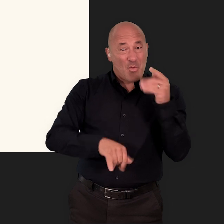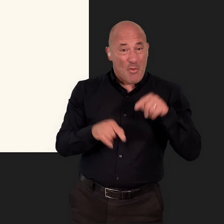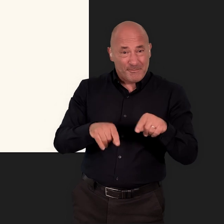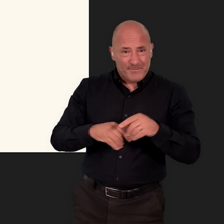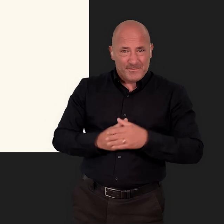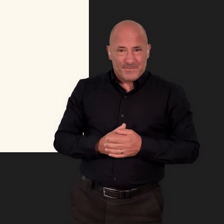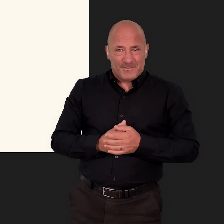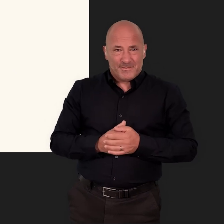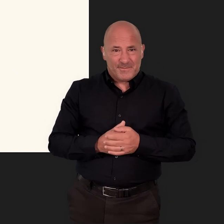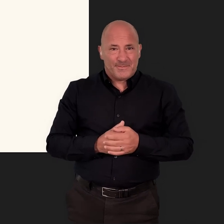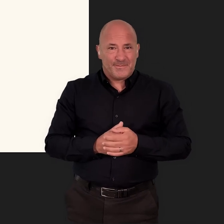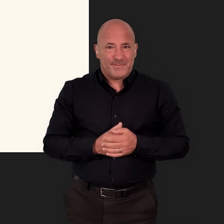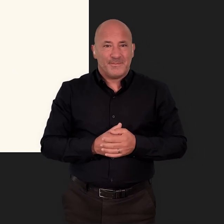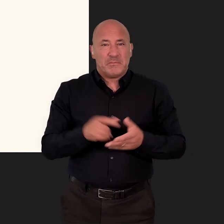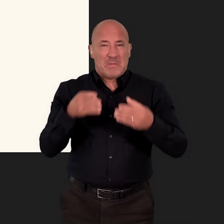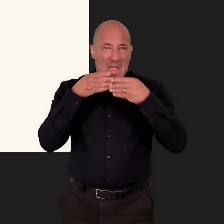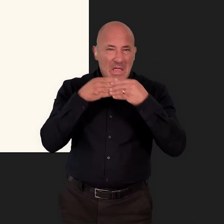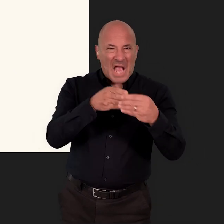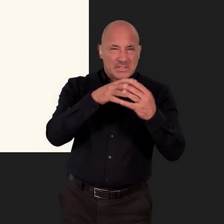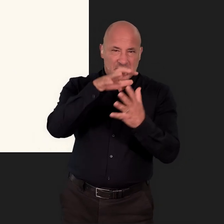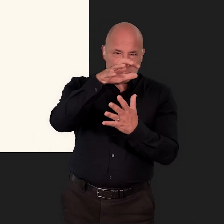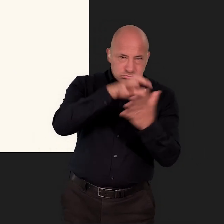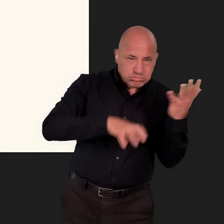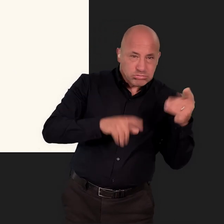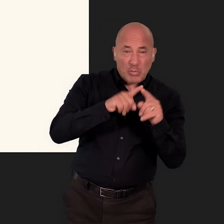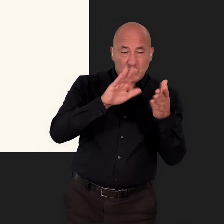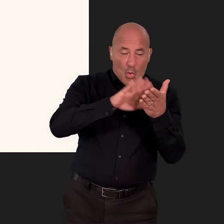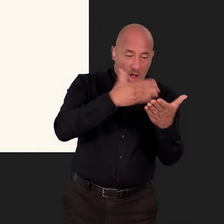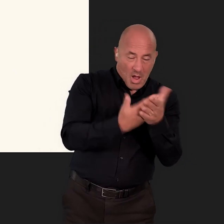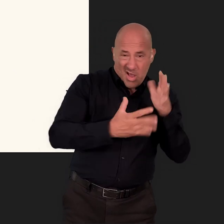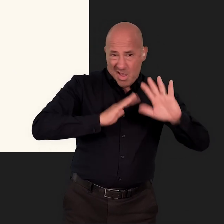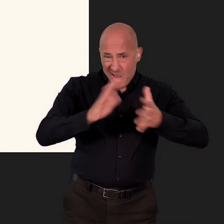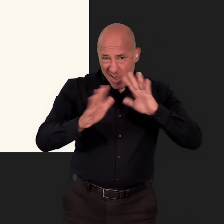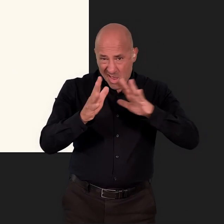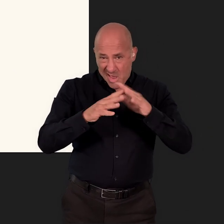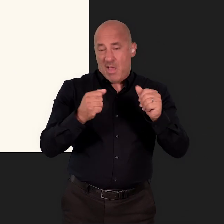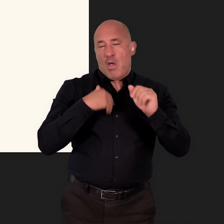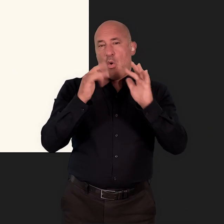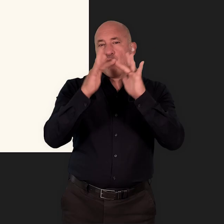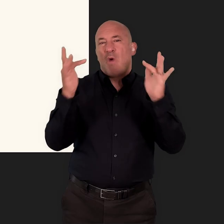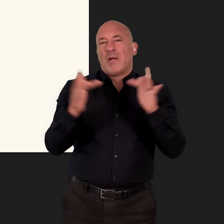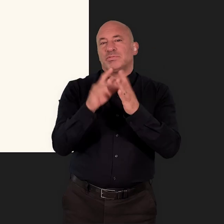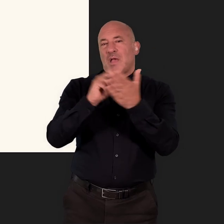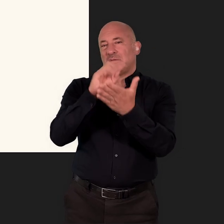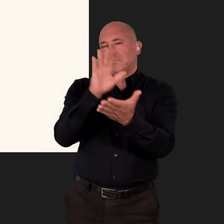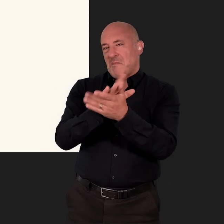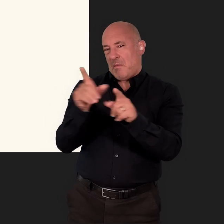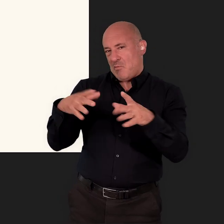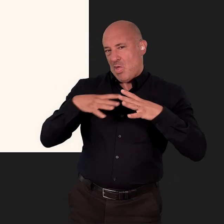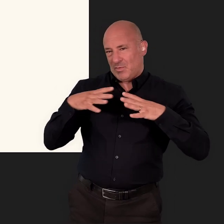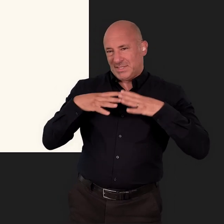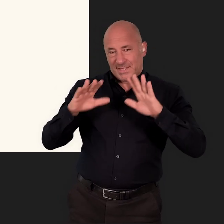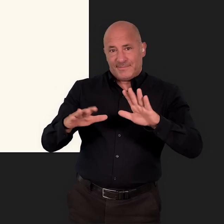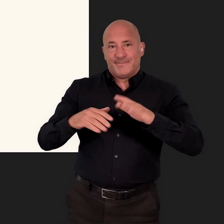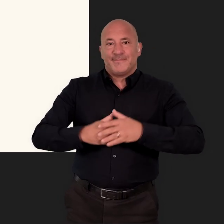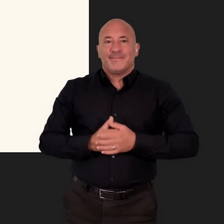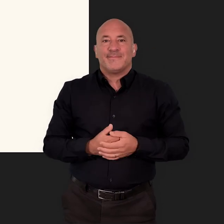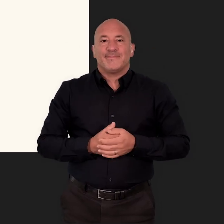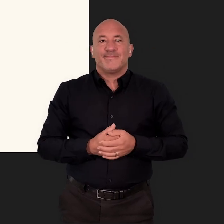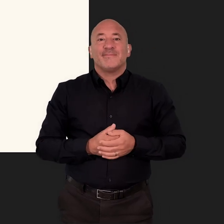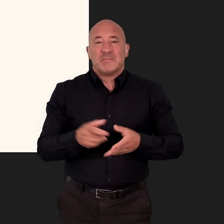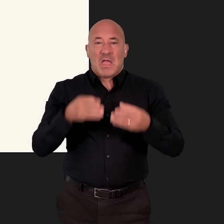Moving on to the application form. The full guidance, including fully accessible formats, can be found on our